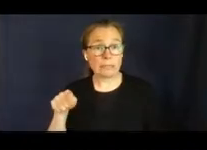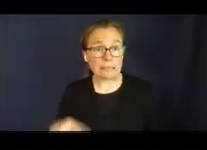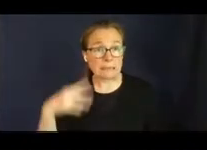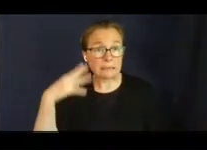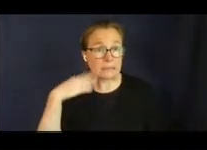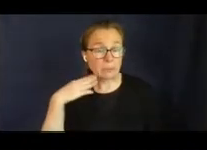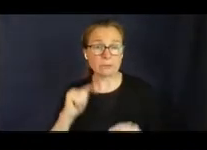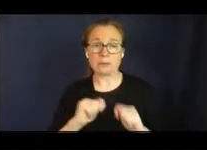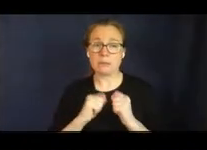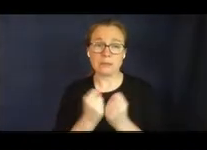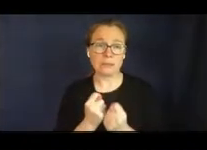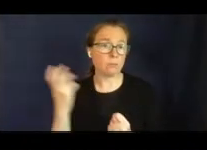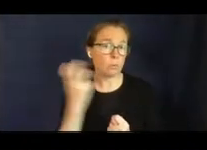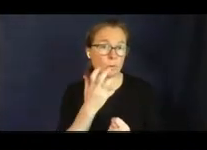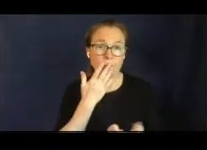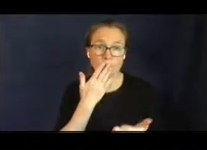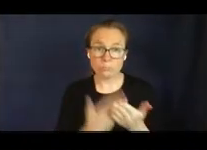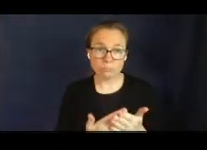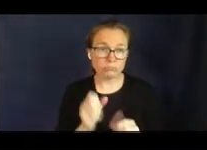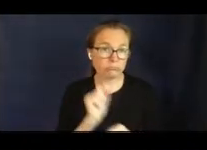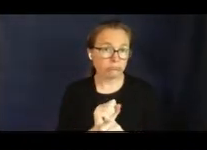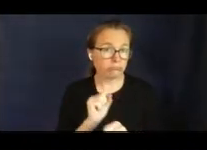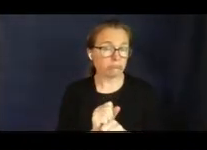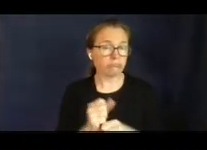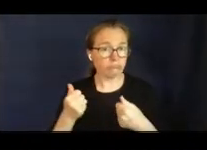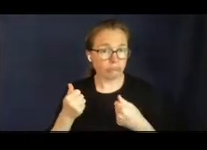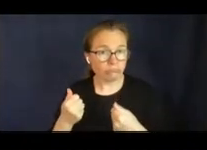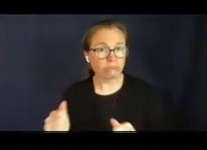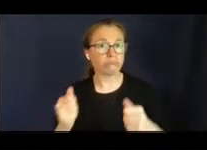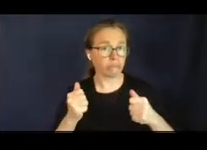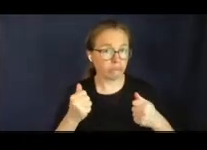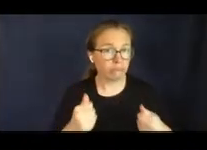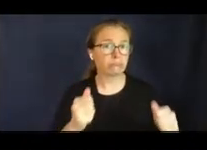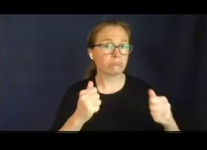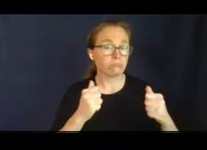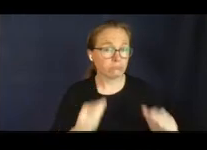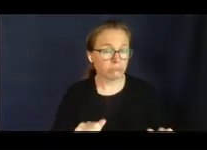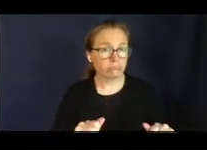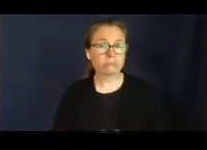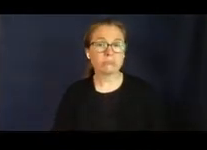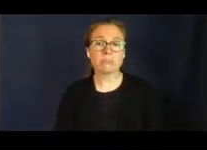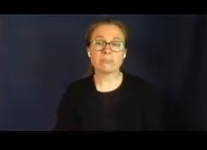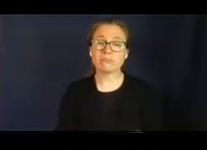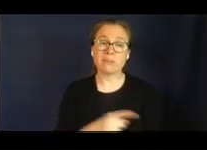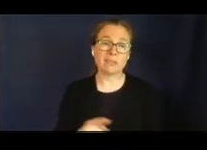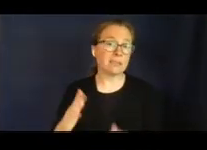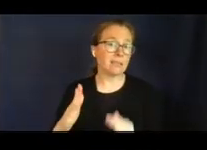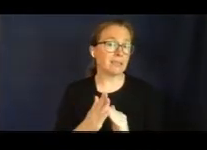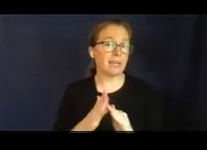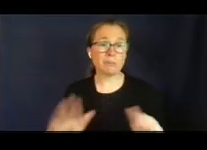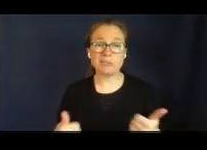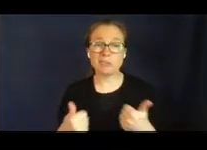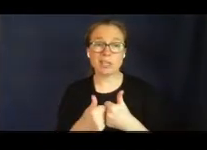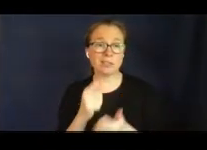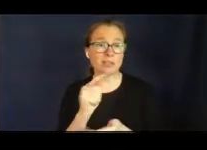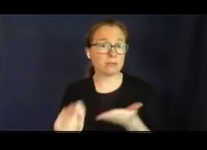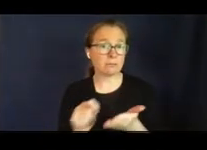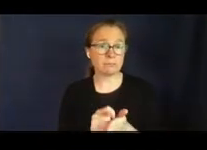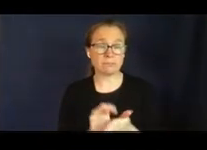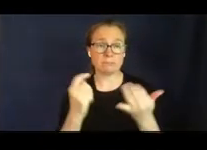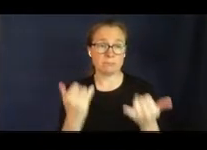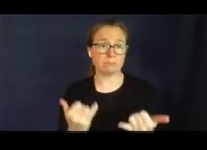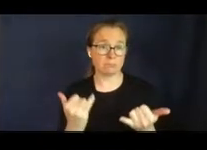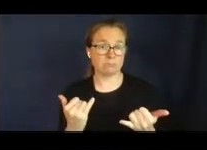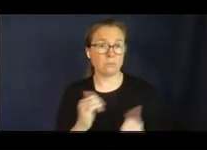efforts, especially on the heels of one of the most challenging periods of our lifetime. These efforts